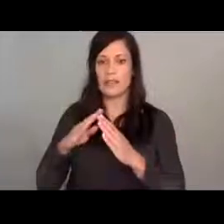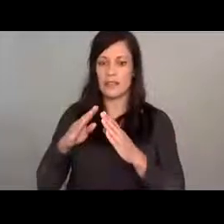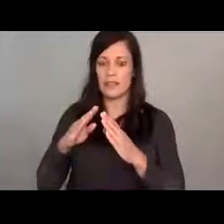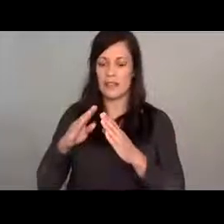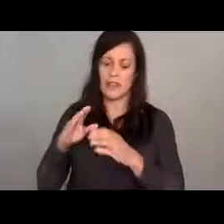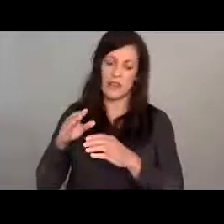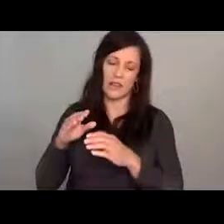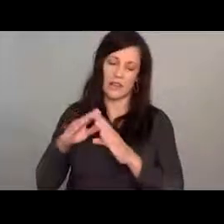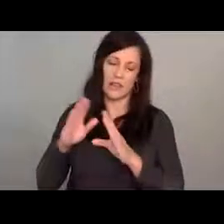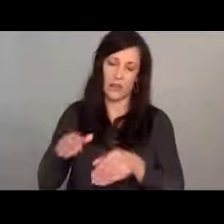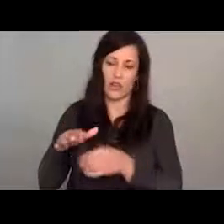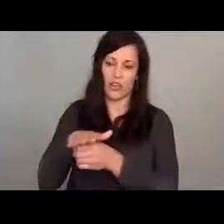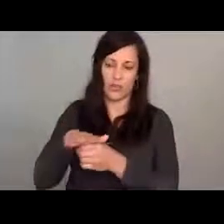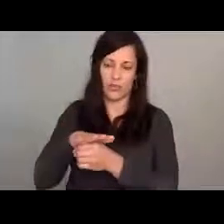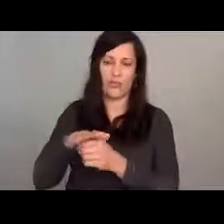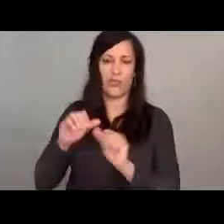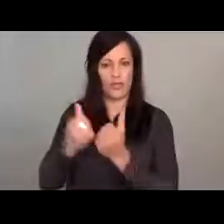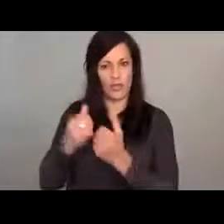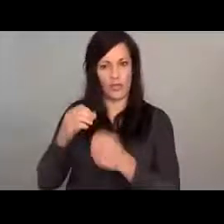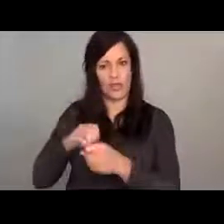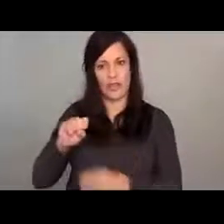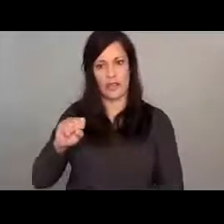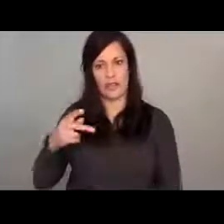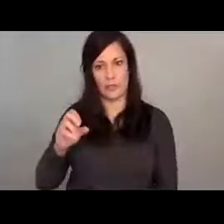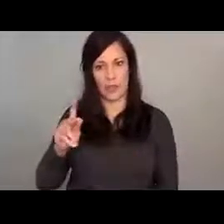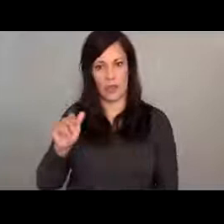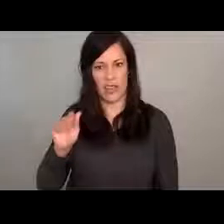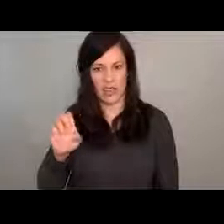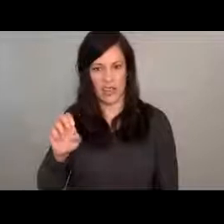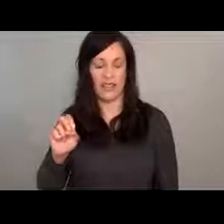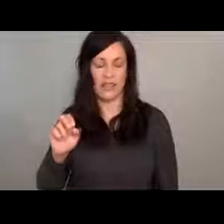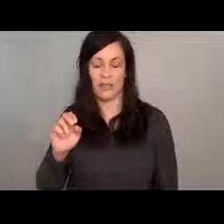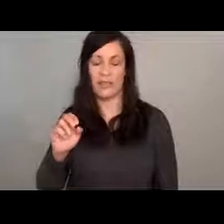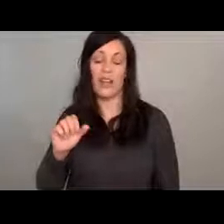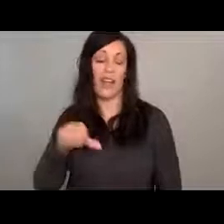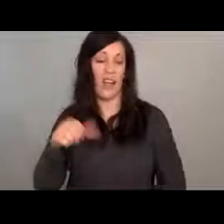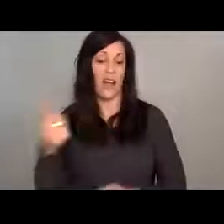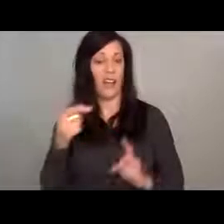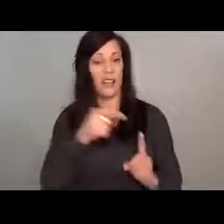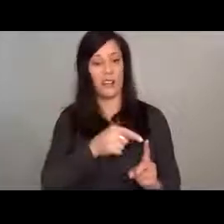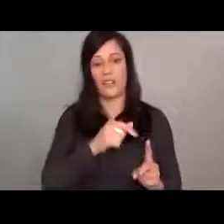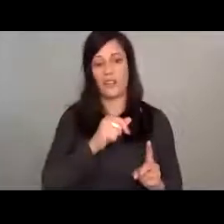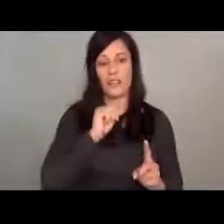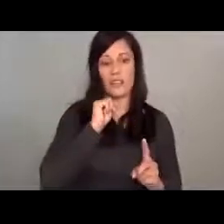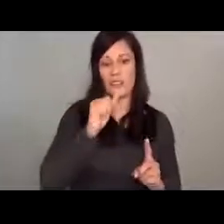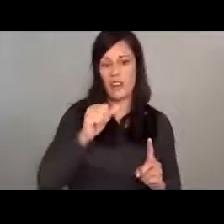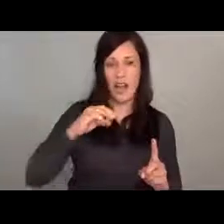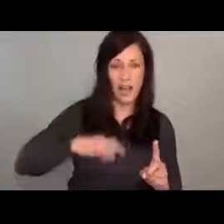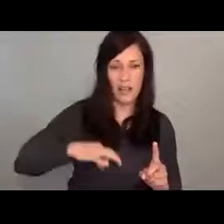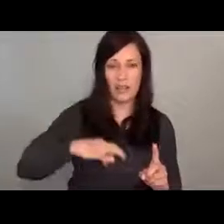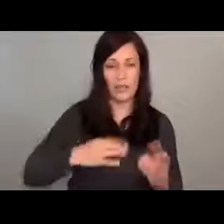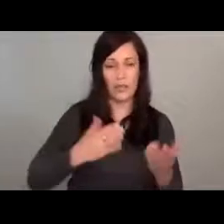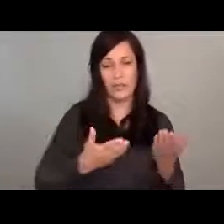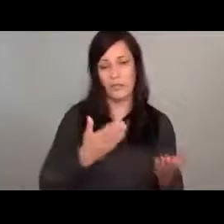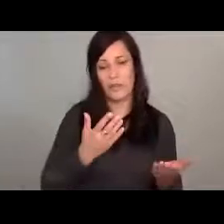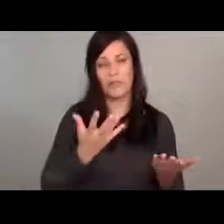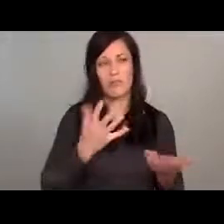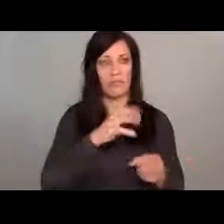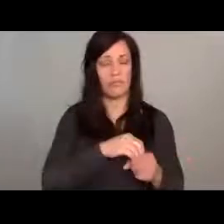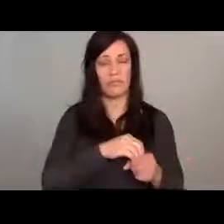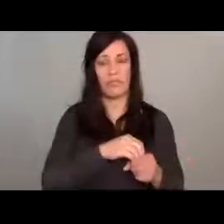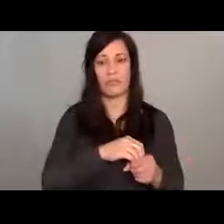Spokane. The ineligible organization types in the neighborhood association category